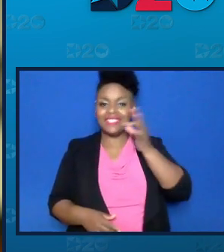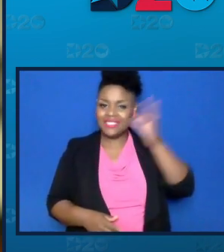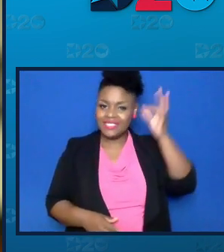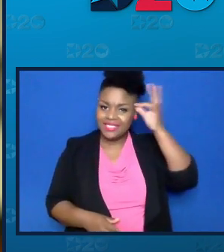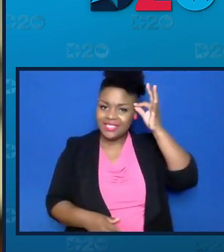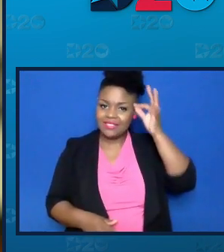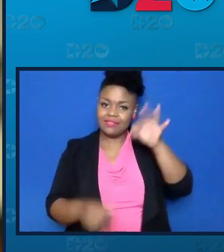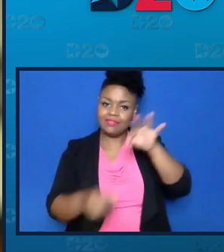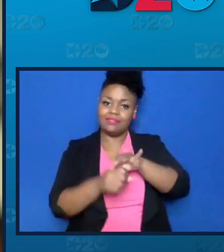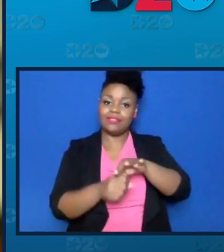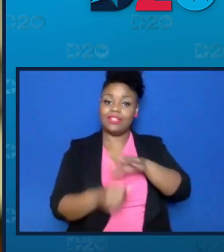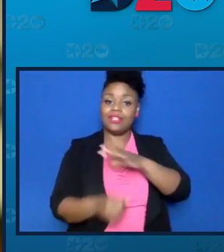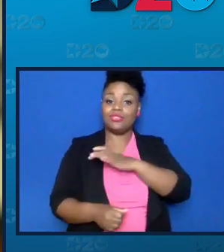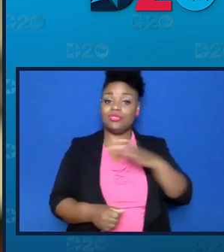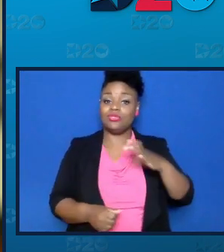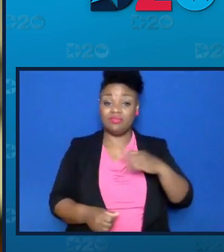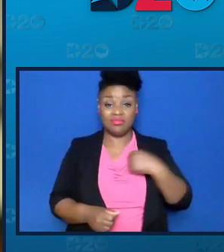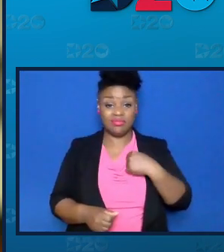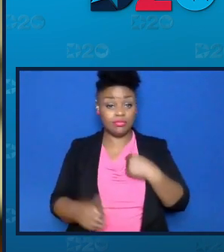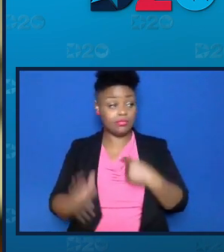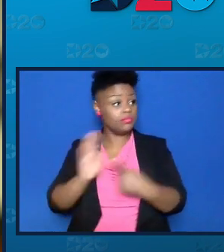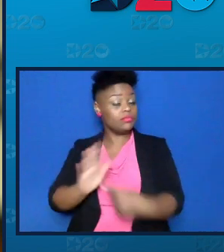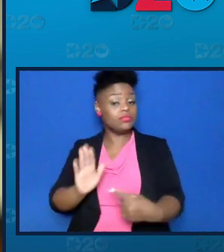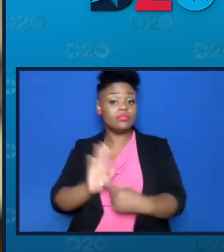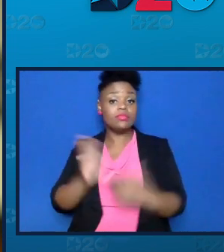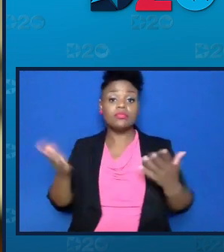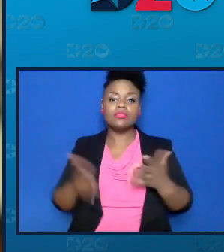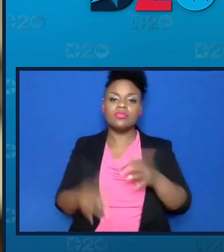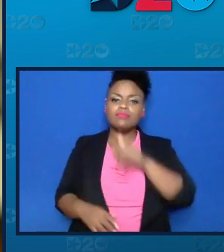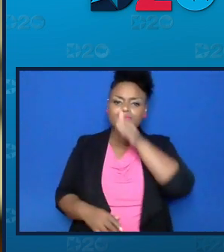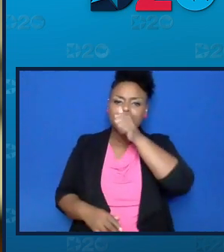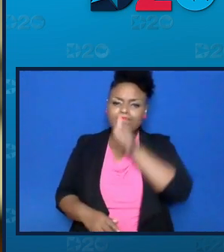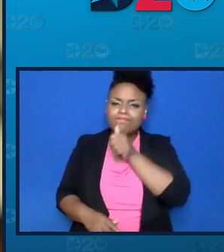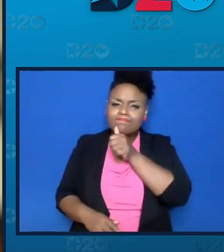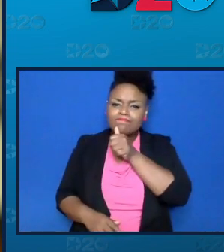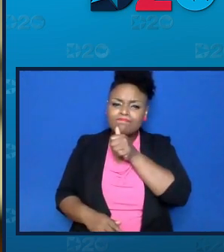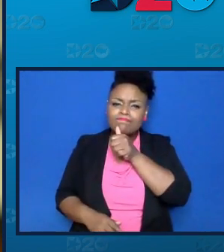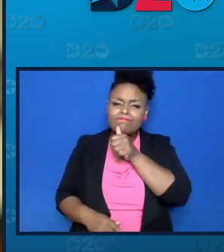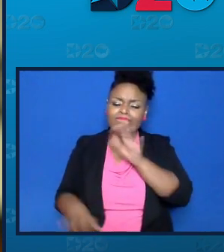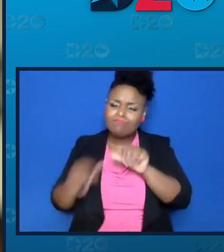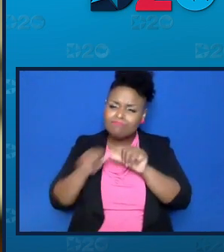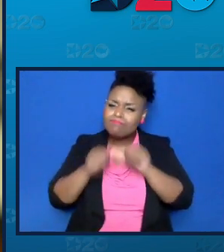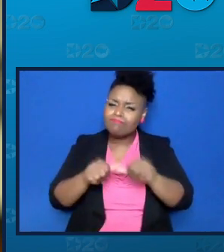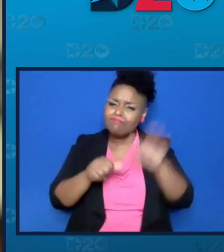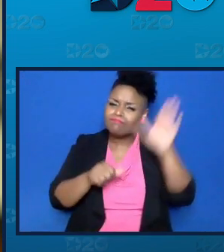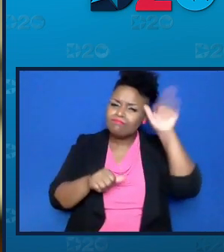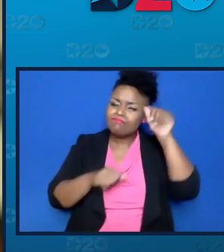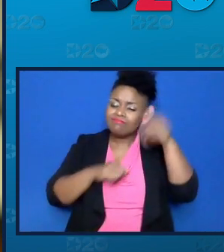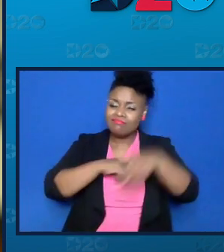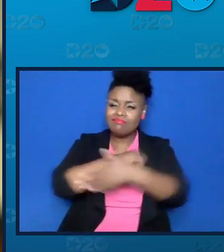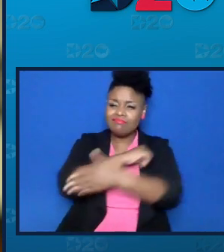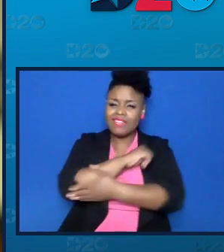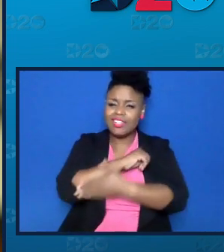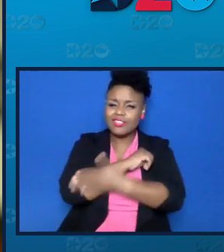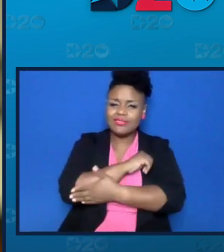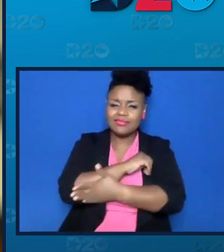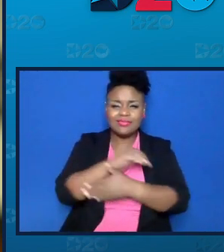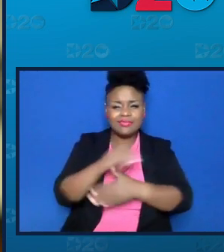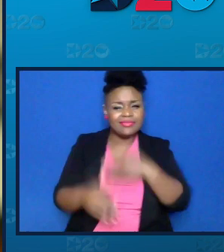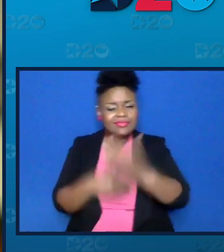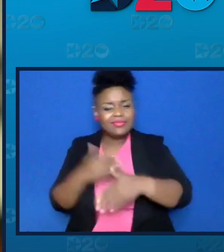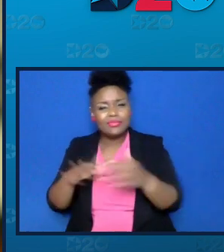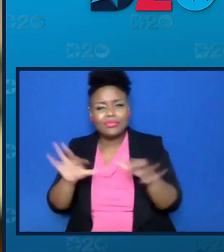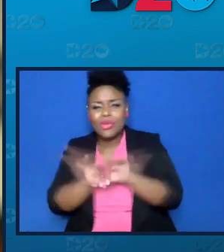our resilience as the embodiment of America's progress as a nation. I know we can't take our democracy